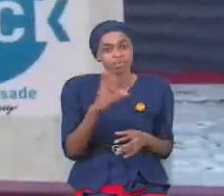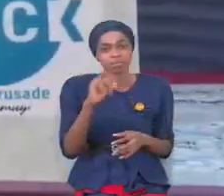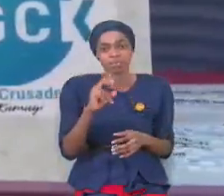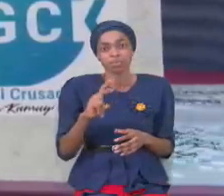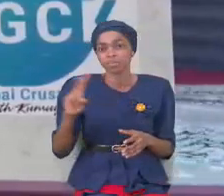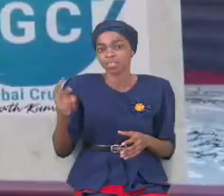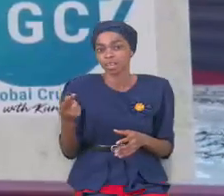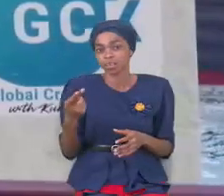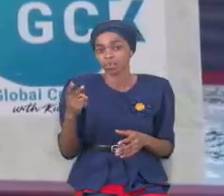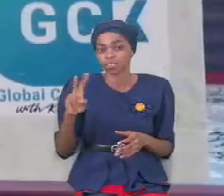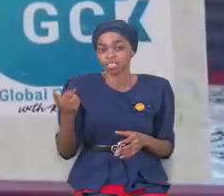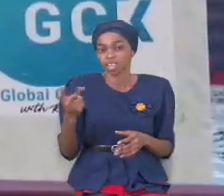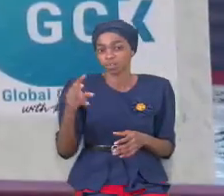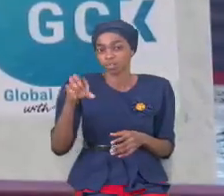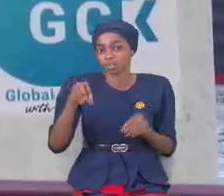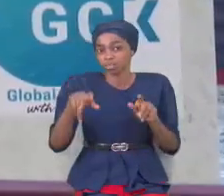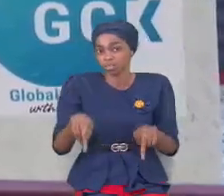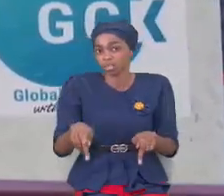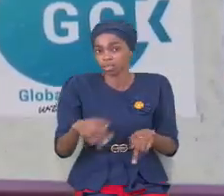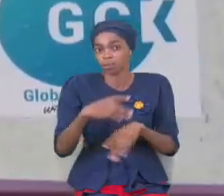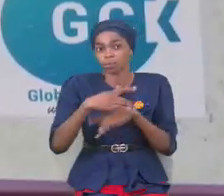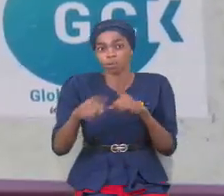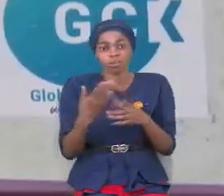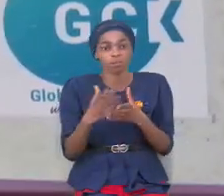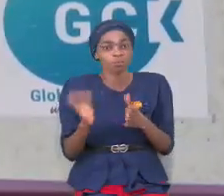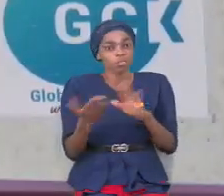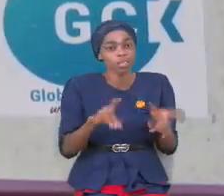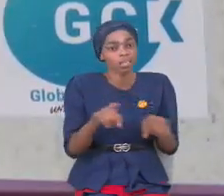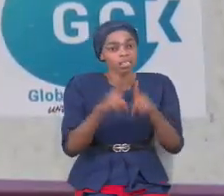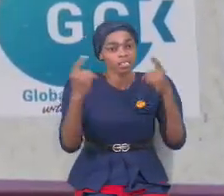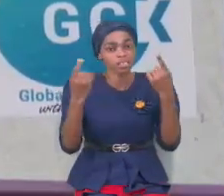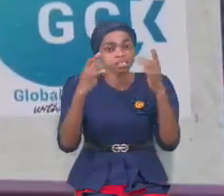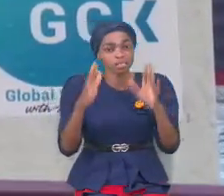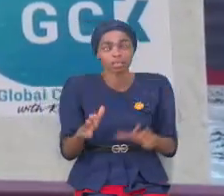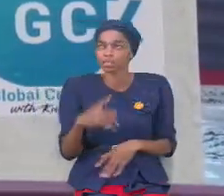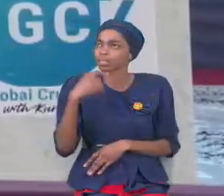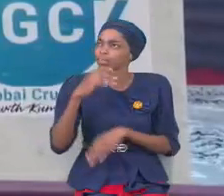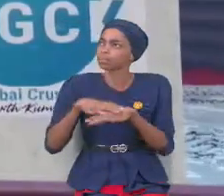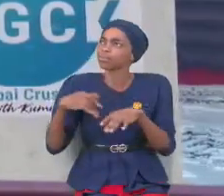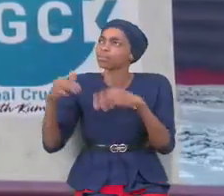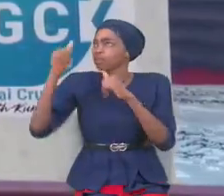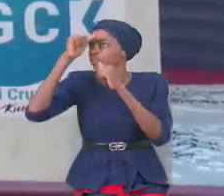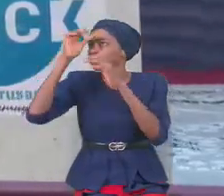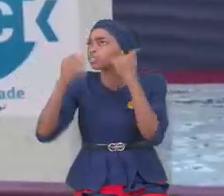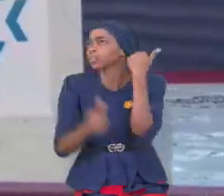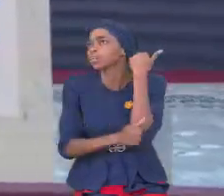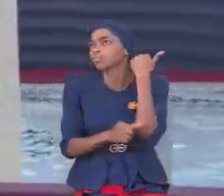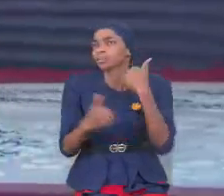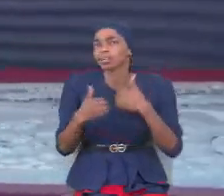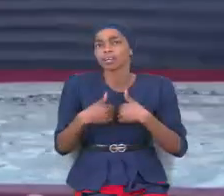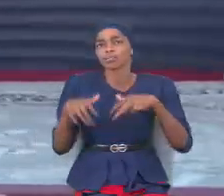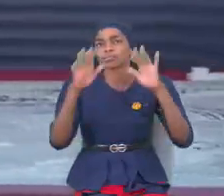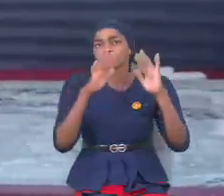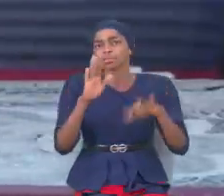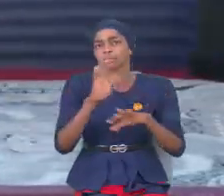death of a fool. Father Abraham, have mercy on me and send Lazarus that he may